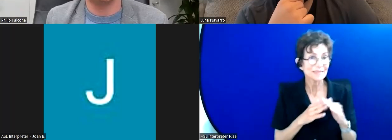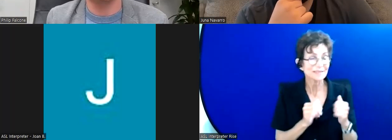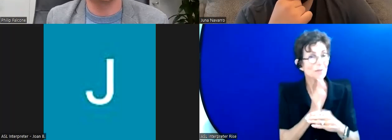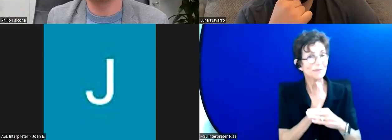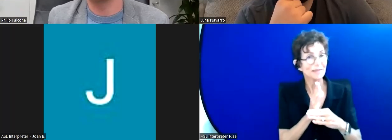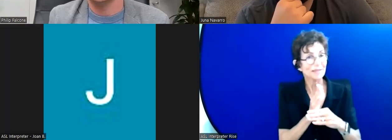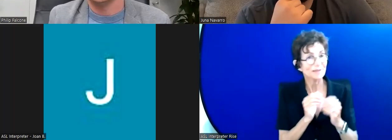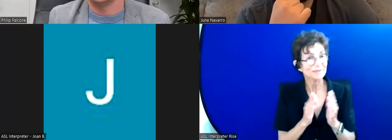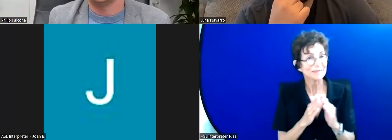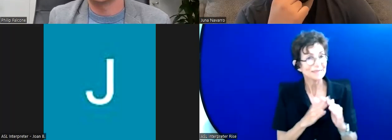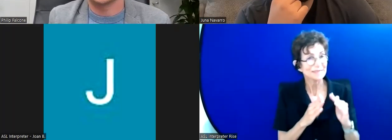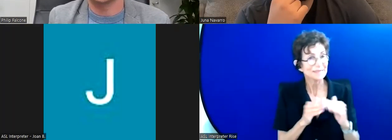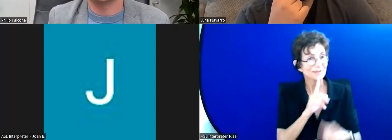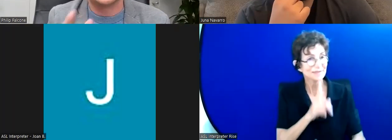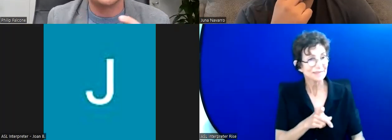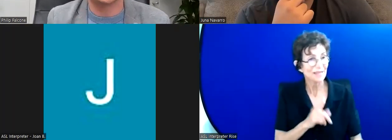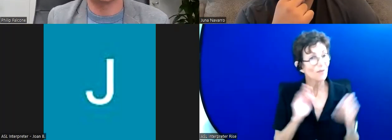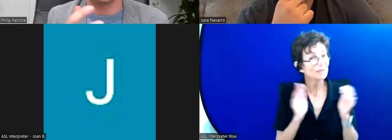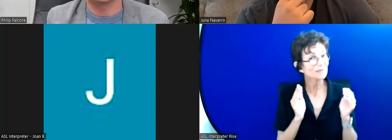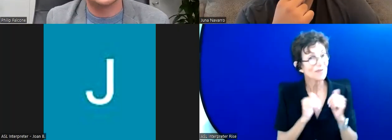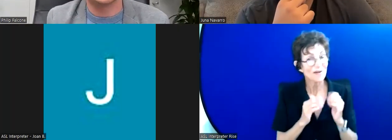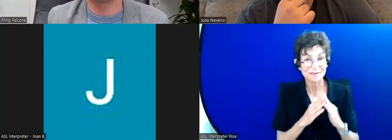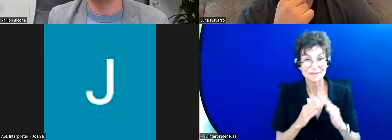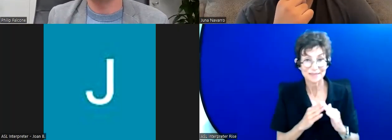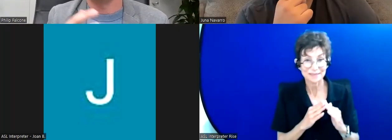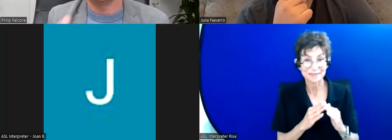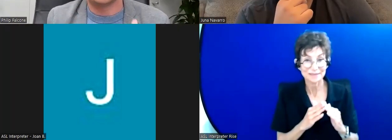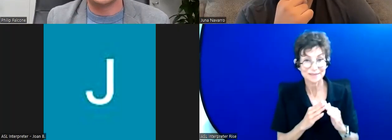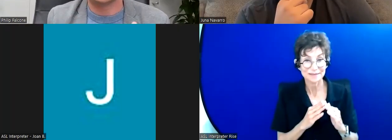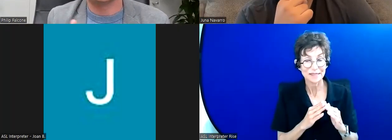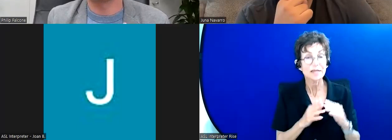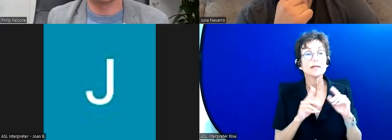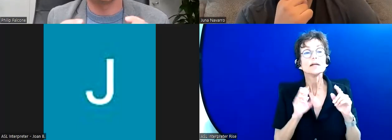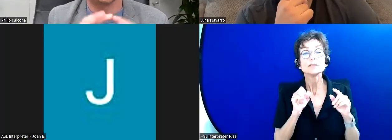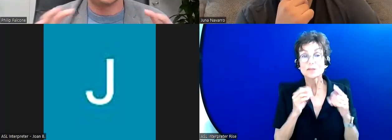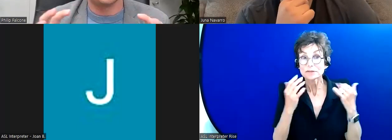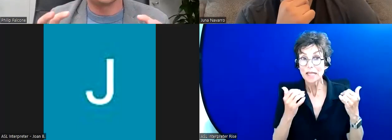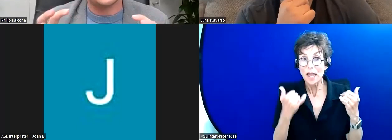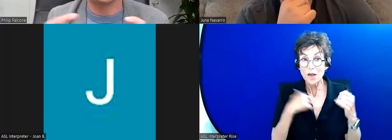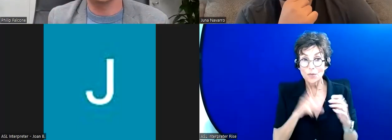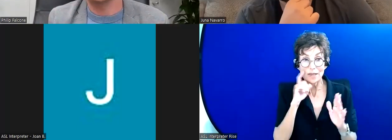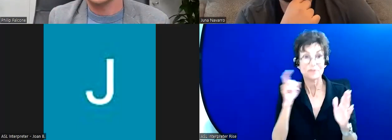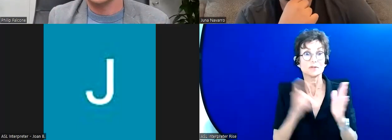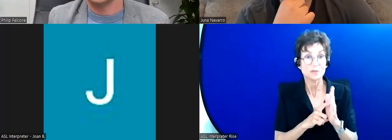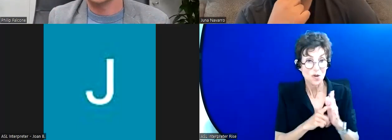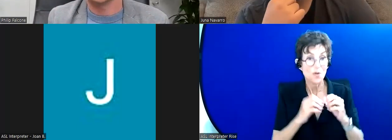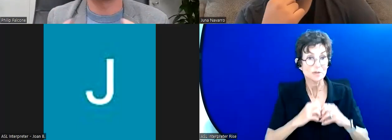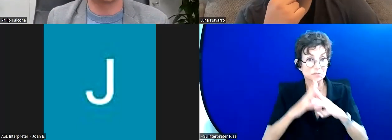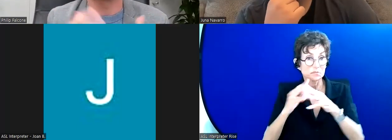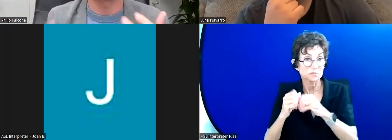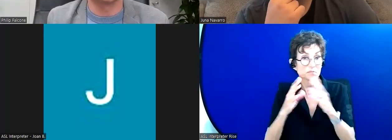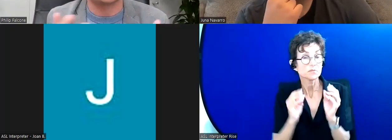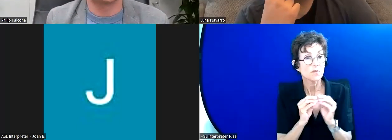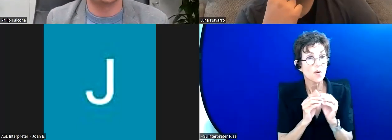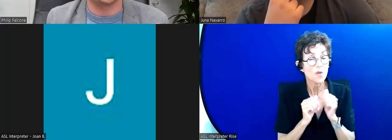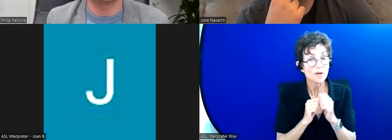and small cities. And so I think that now you're starting to have cities in that medium and smaller range start to kind